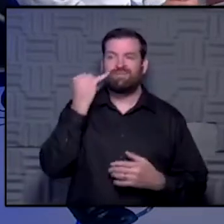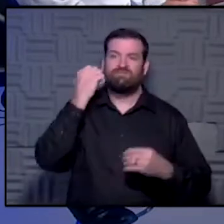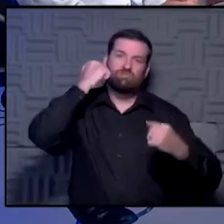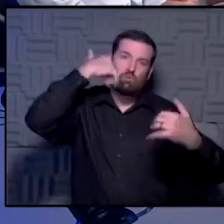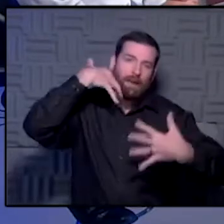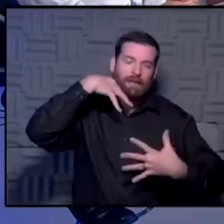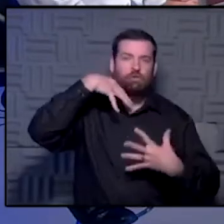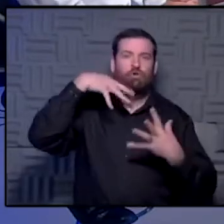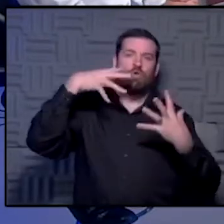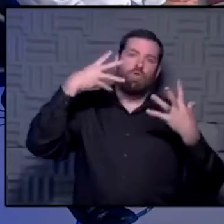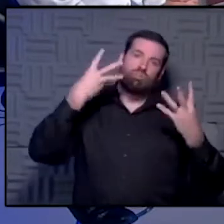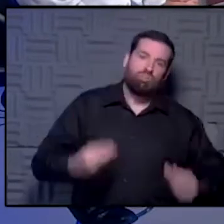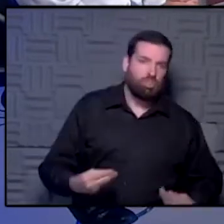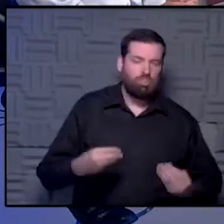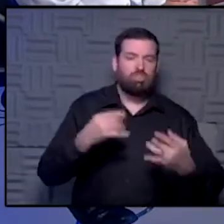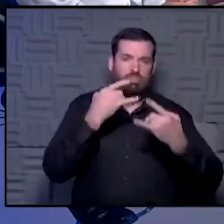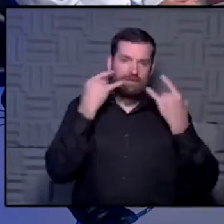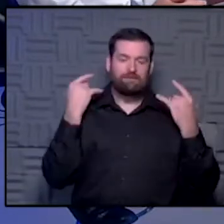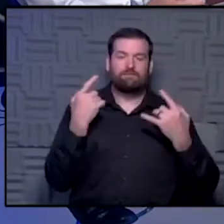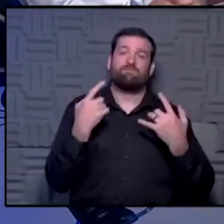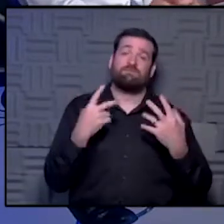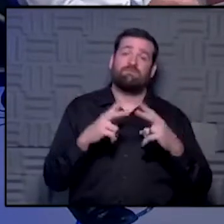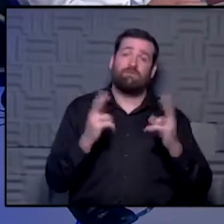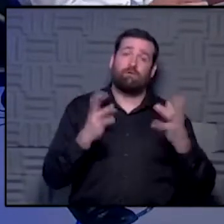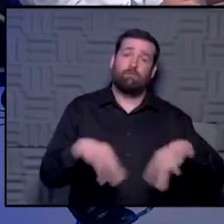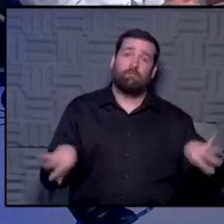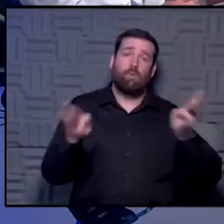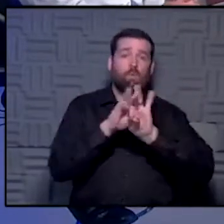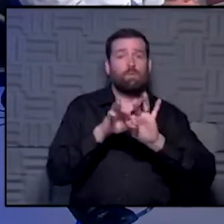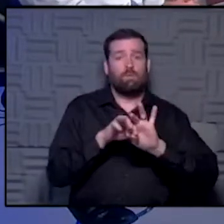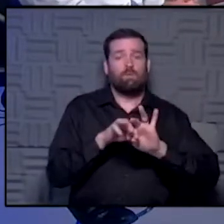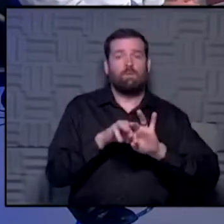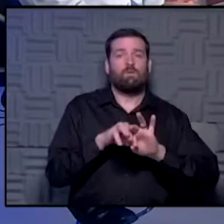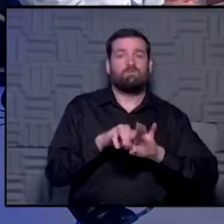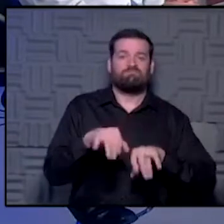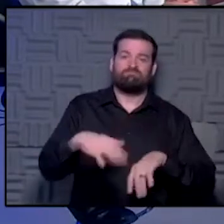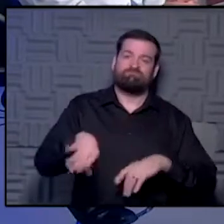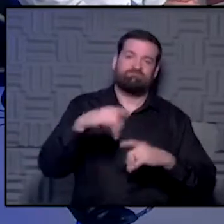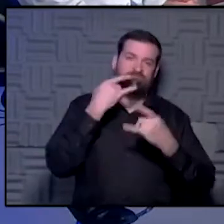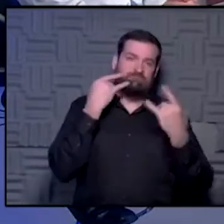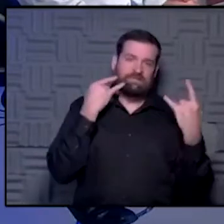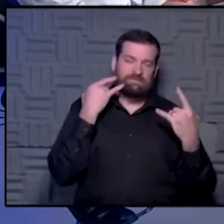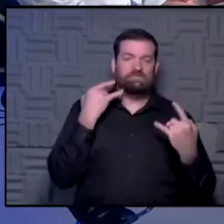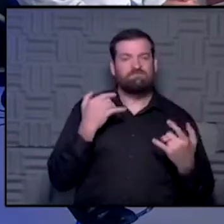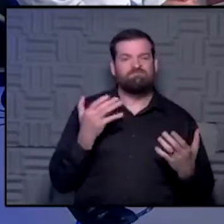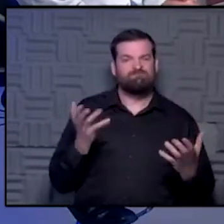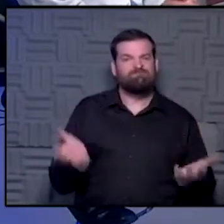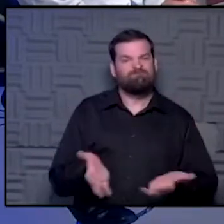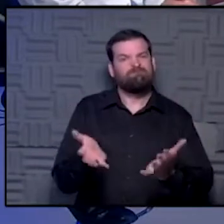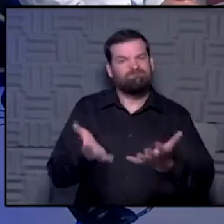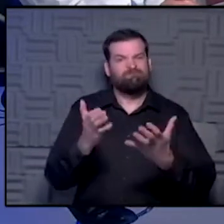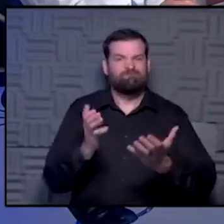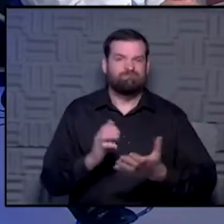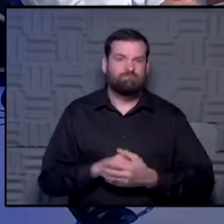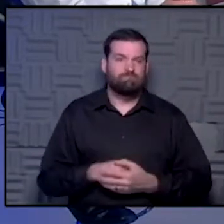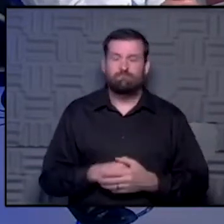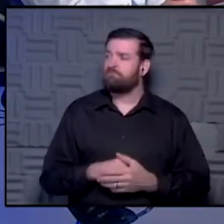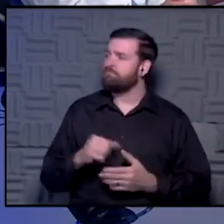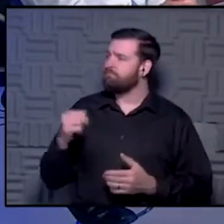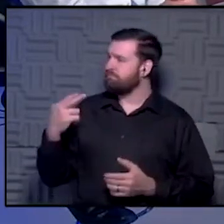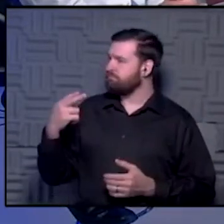sweat on the mask. But it is very important in those areas to wear a mask, and I would certainly continue to endorse that.